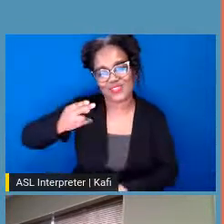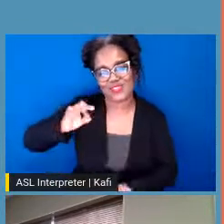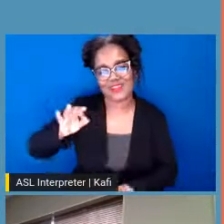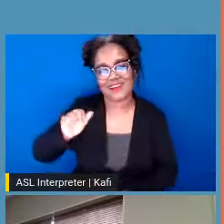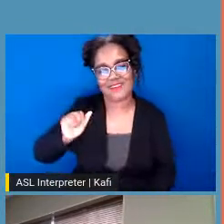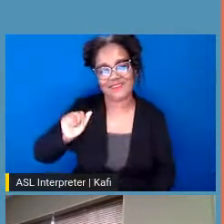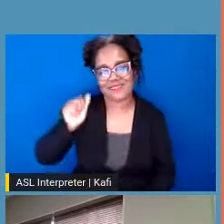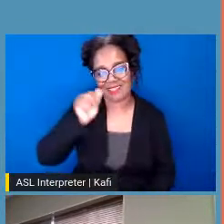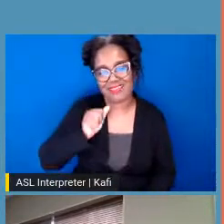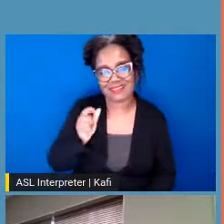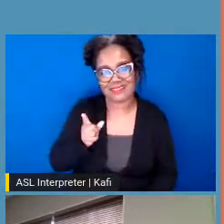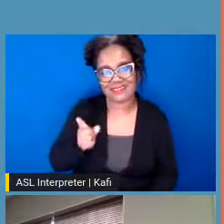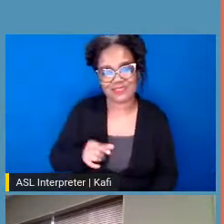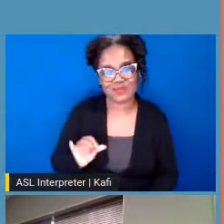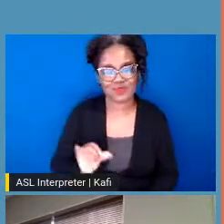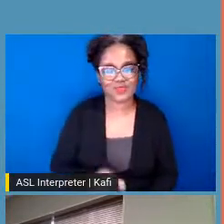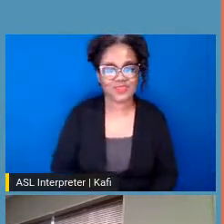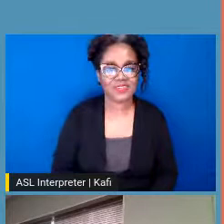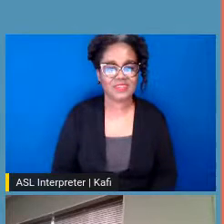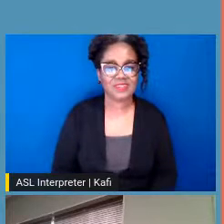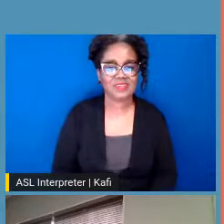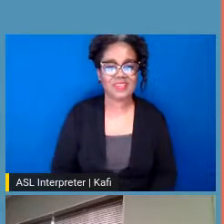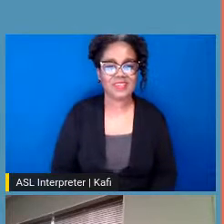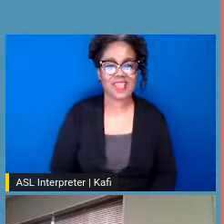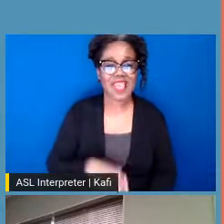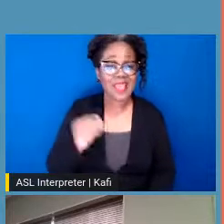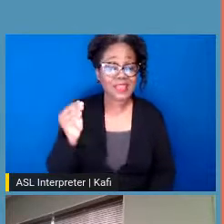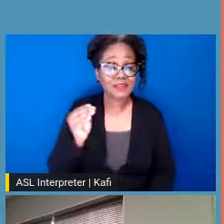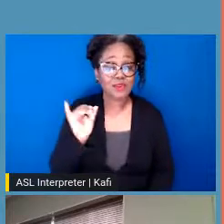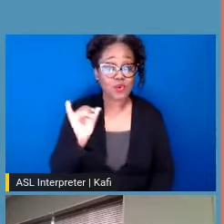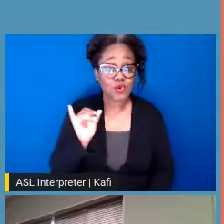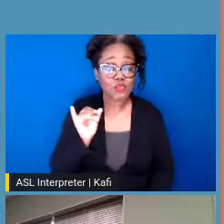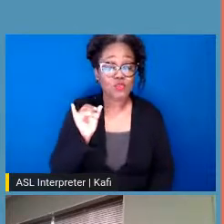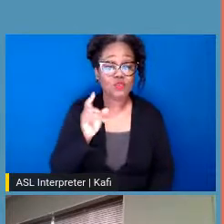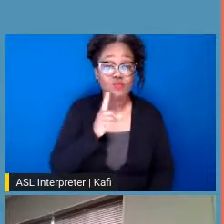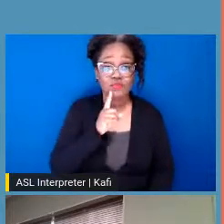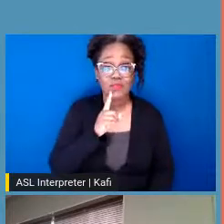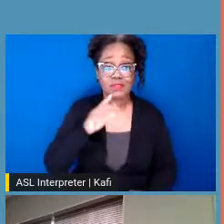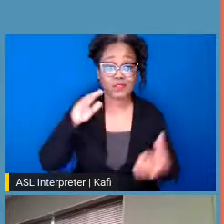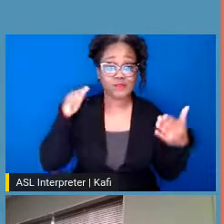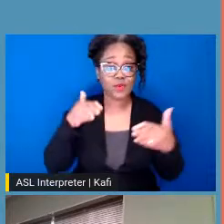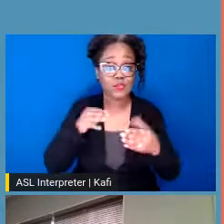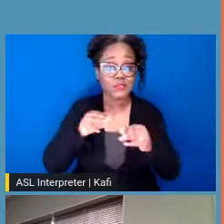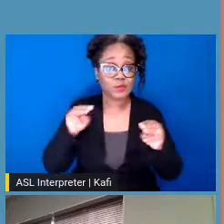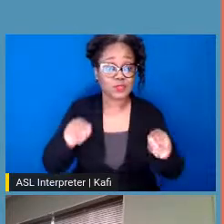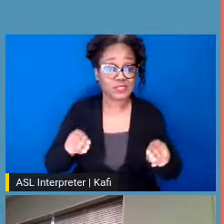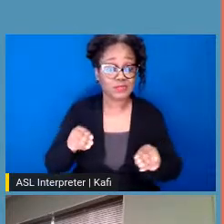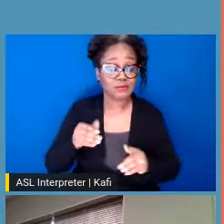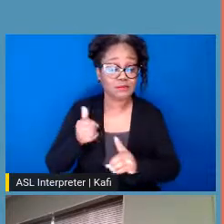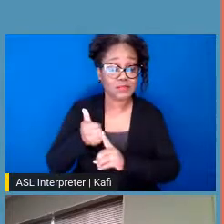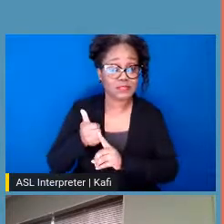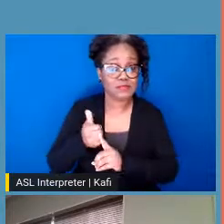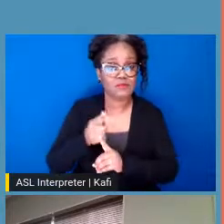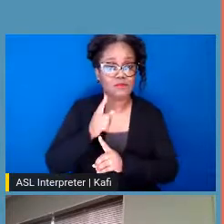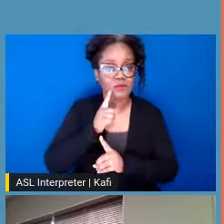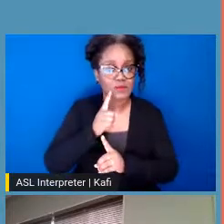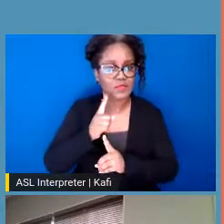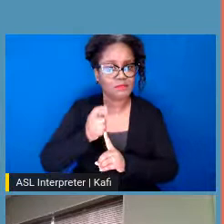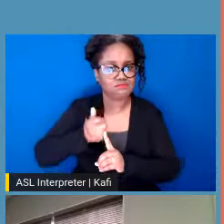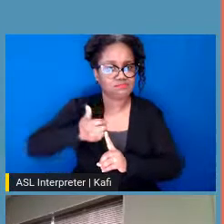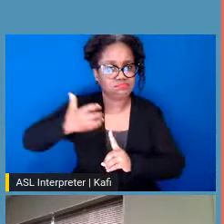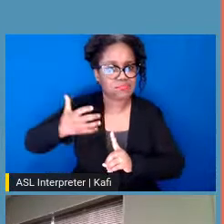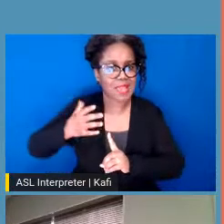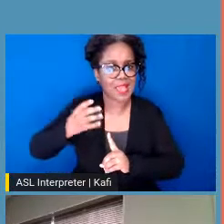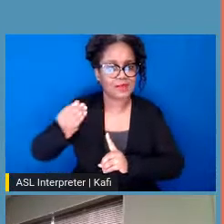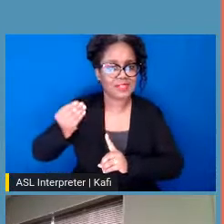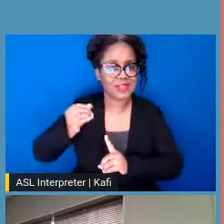Alaska. And the focus of the museum, I'm sorry, I didn't mention this earlier, is it extends outside Anchorage in Alaska to the